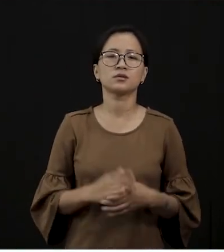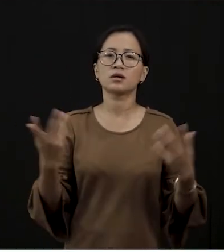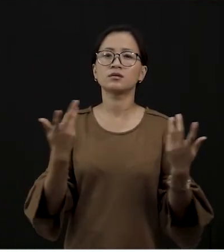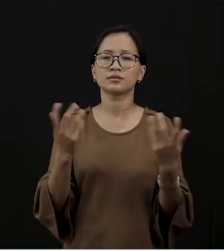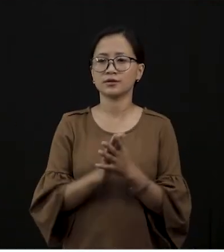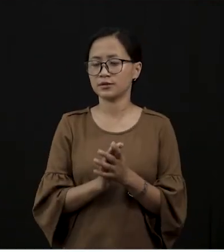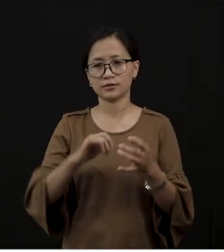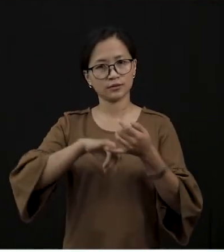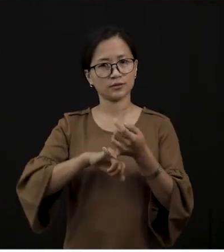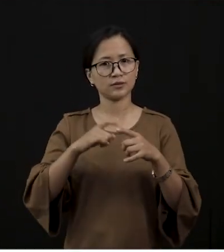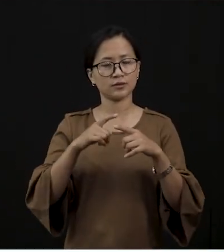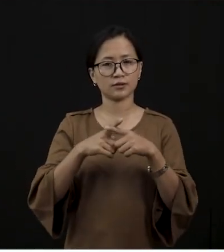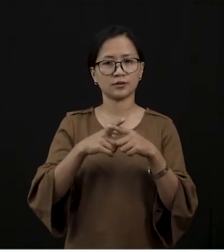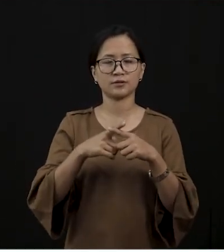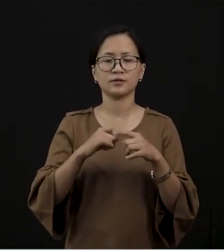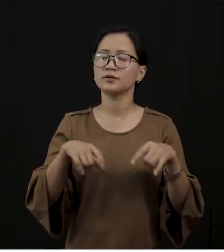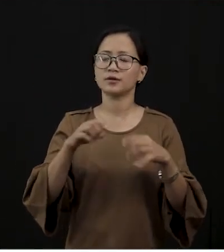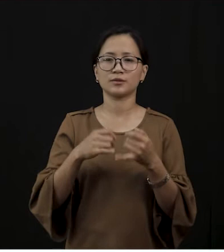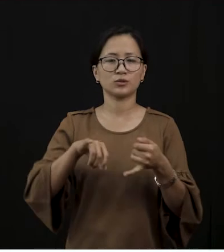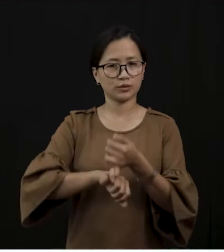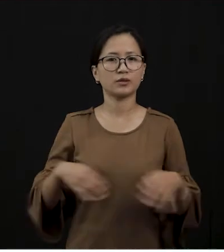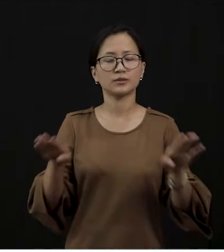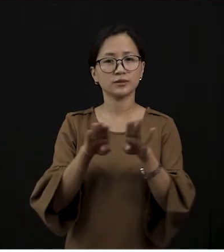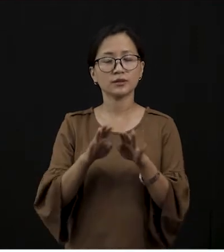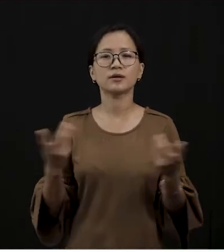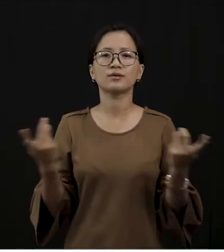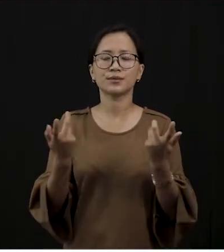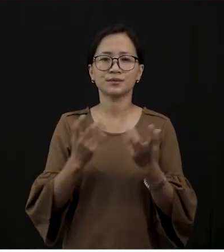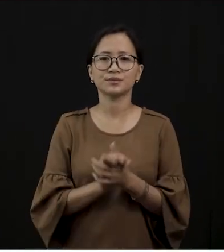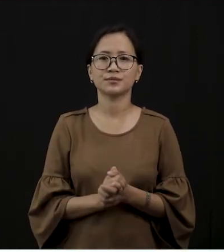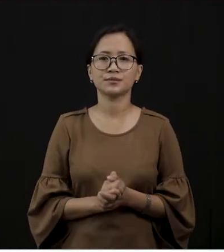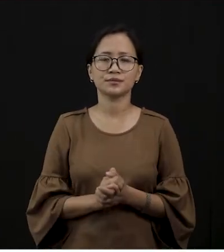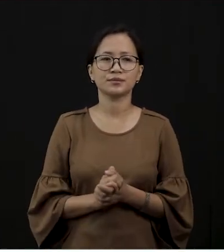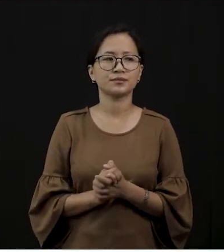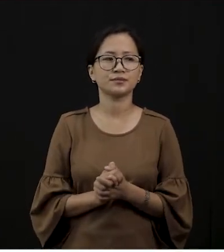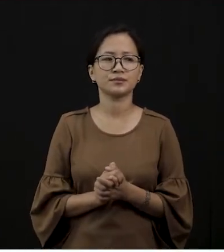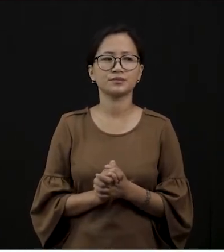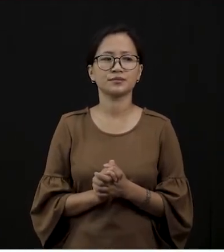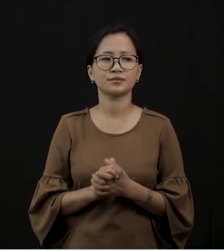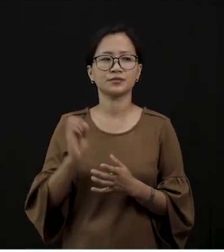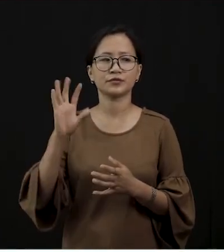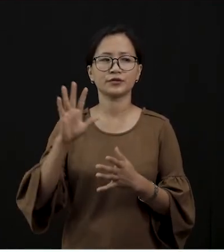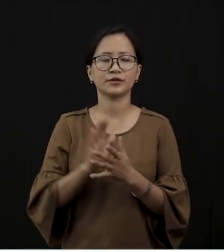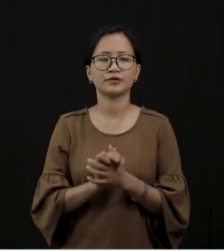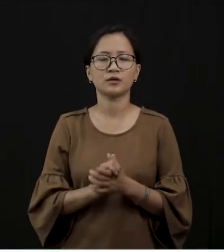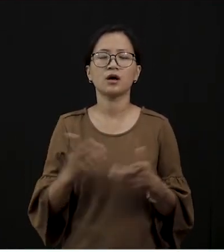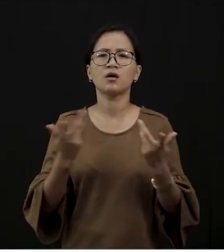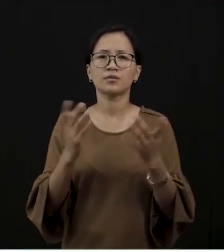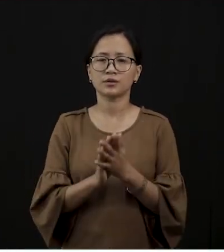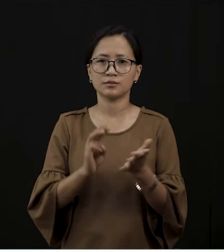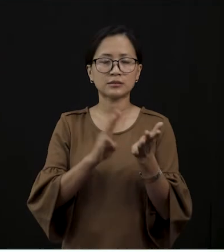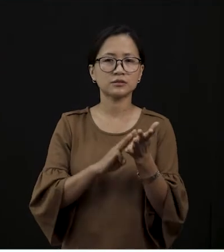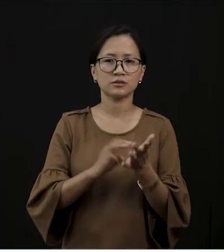many Sundays? 1, 2, 3, 4, 5 Sundays. How many Mondays? 1, 2, 3, 4.